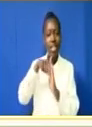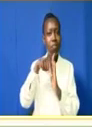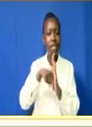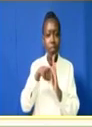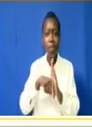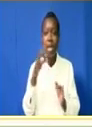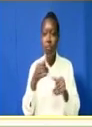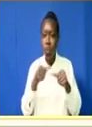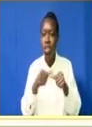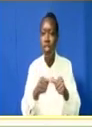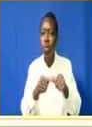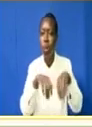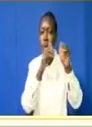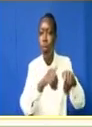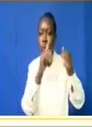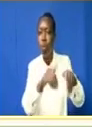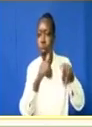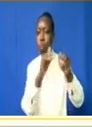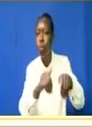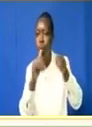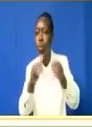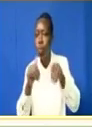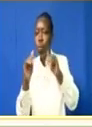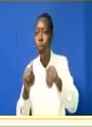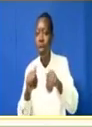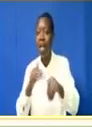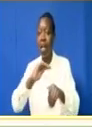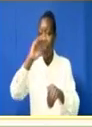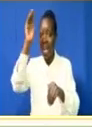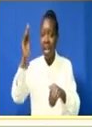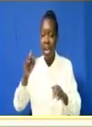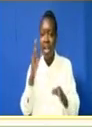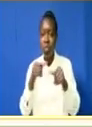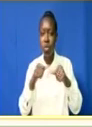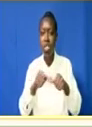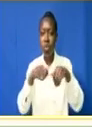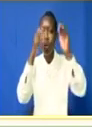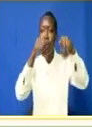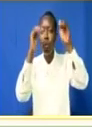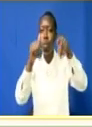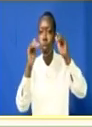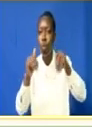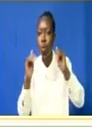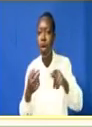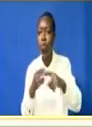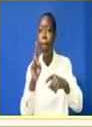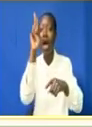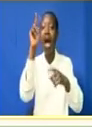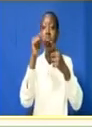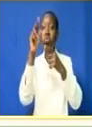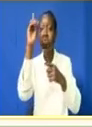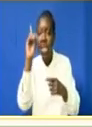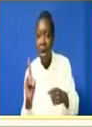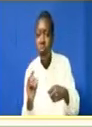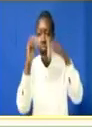top to bottom, yeah, you're going to make the land slide. Yes. And if you look, the ground up here is flat,